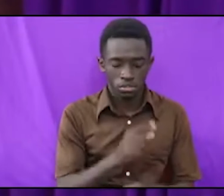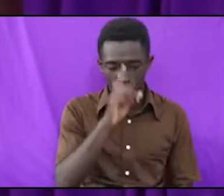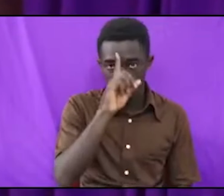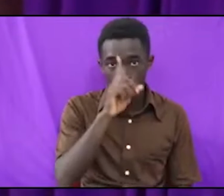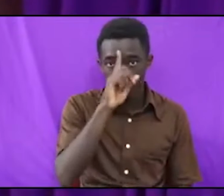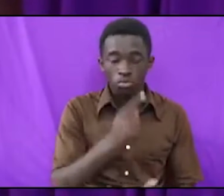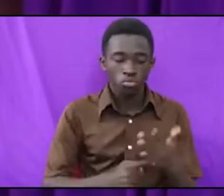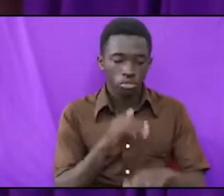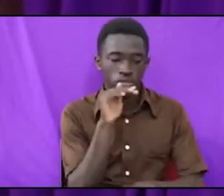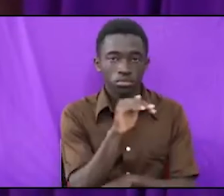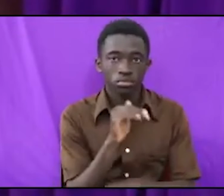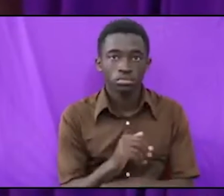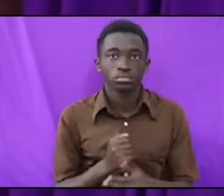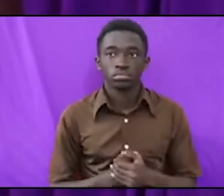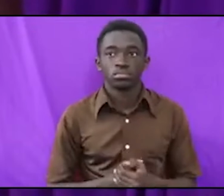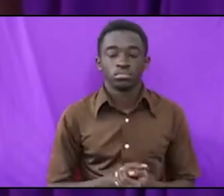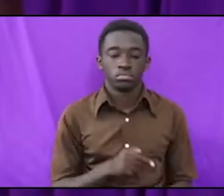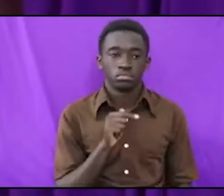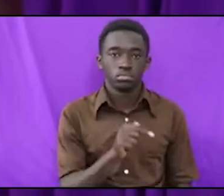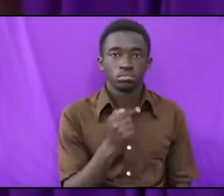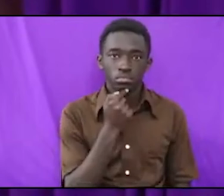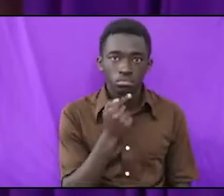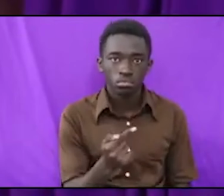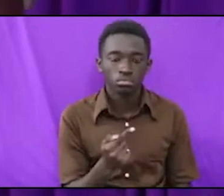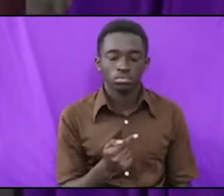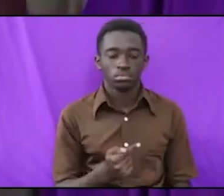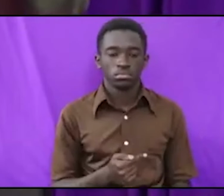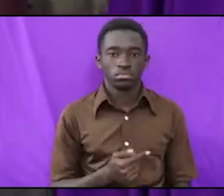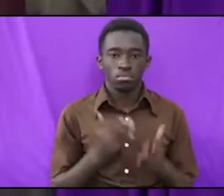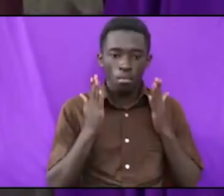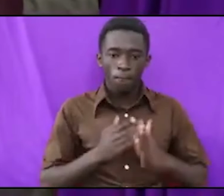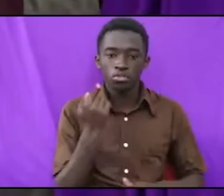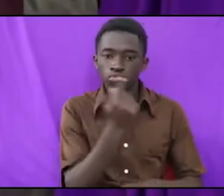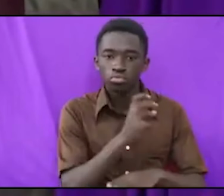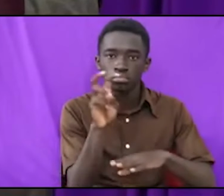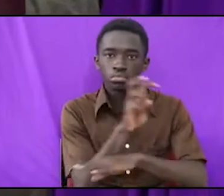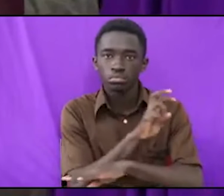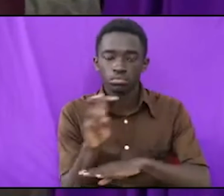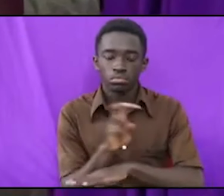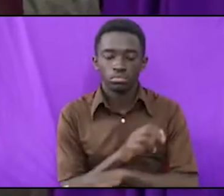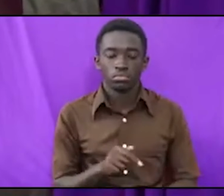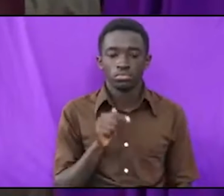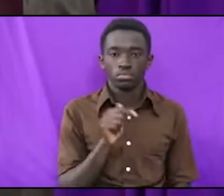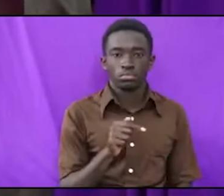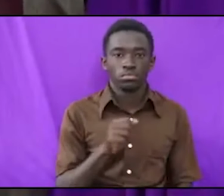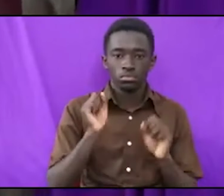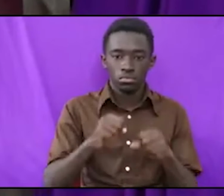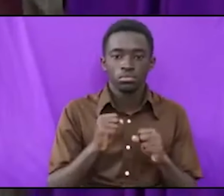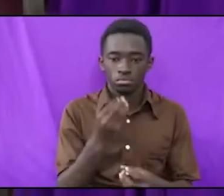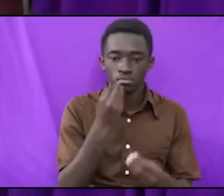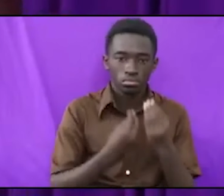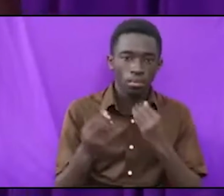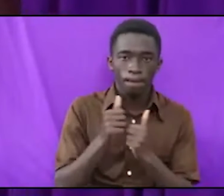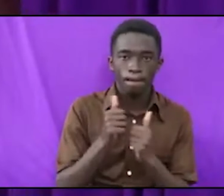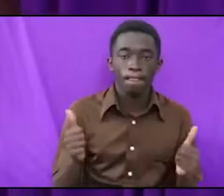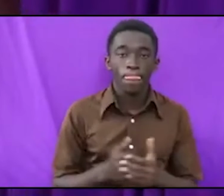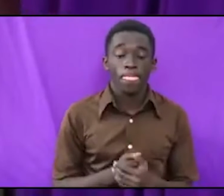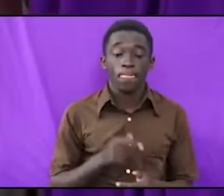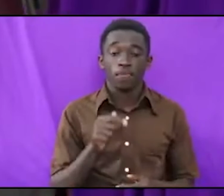He told the guy who was given to oversee them to make sure that they are treated well. He told them,